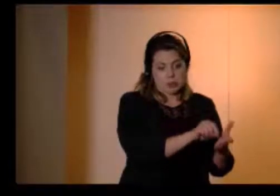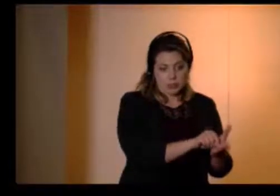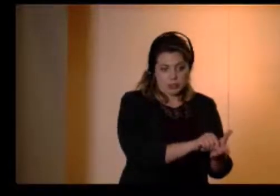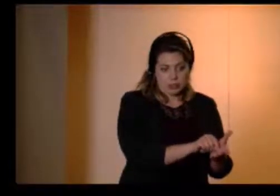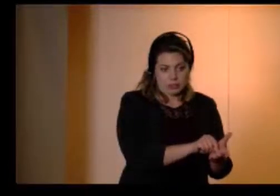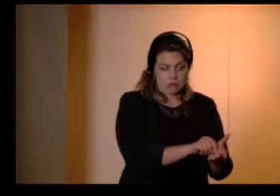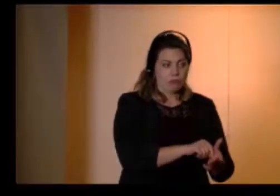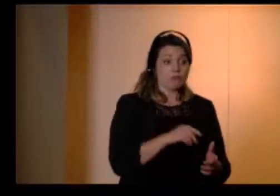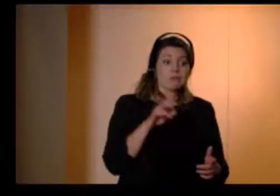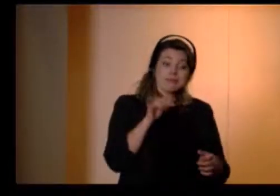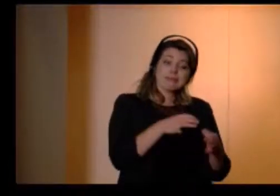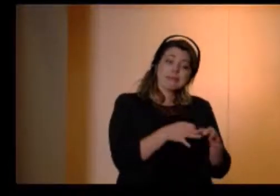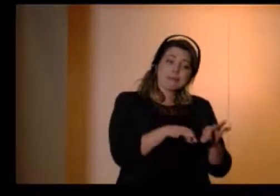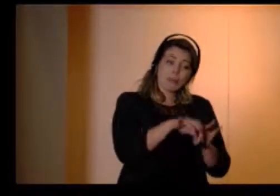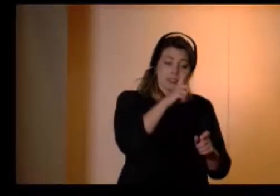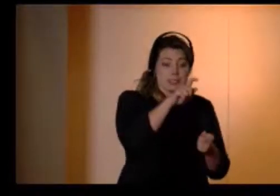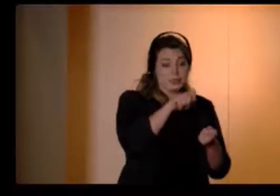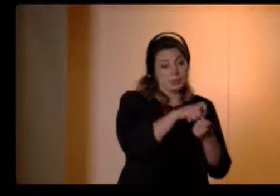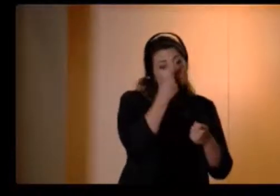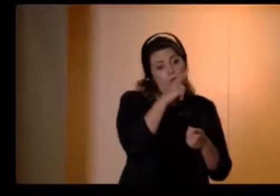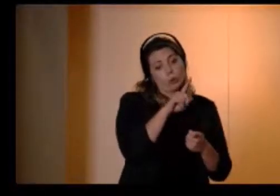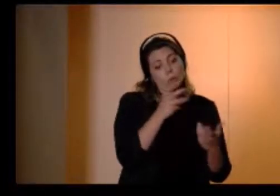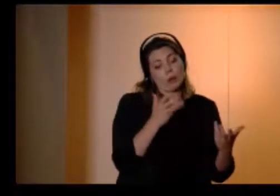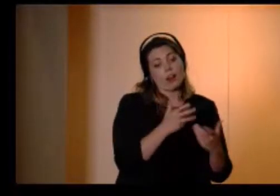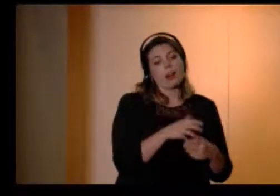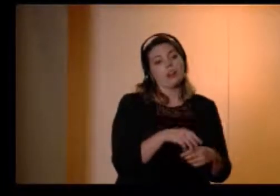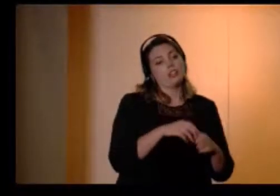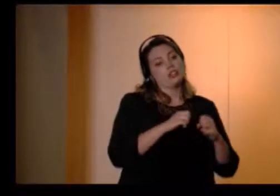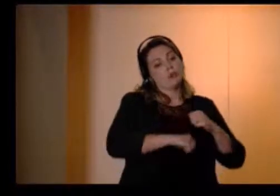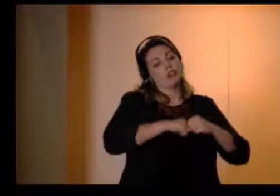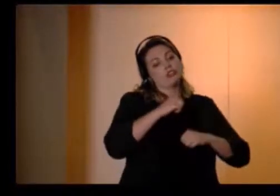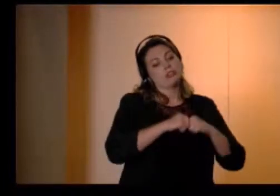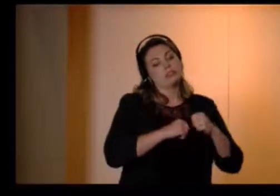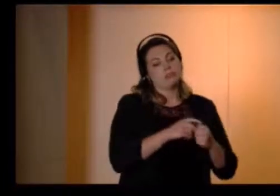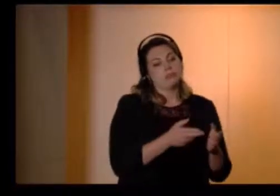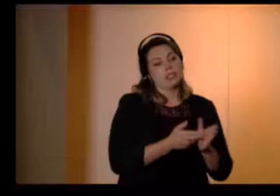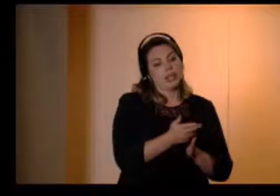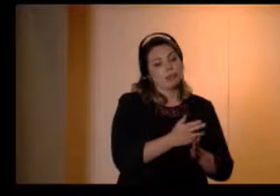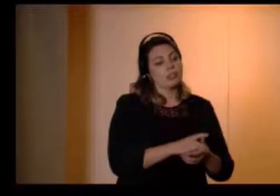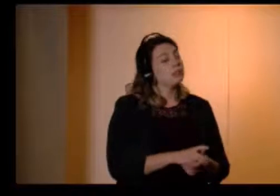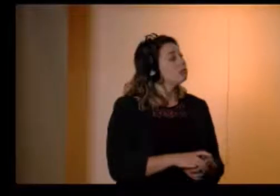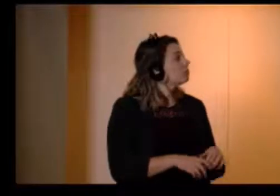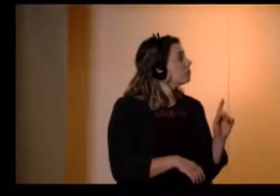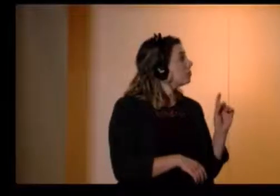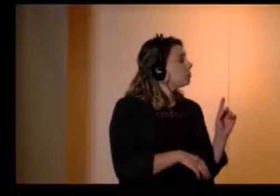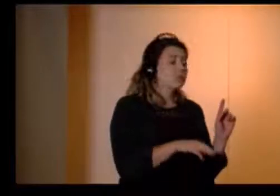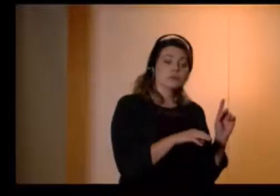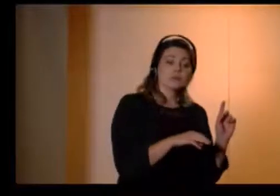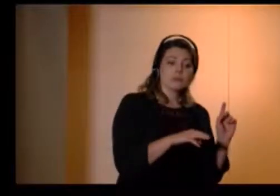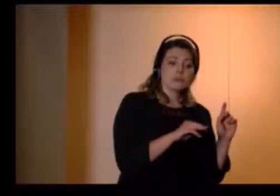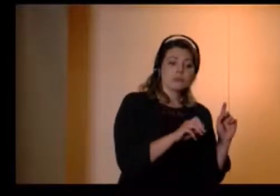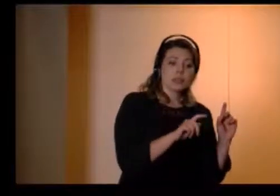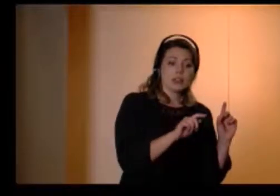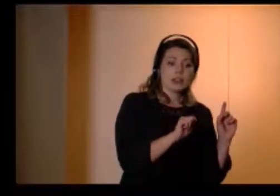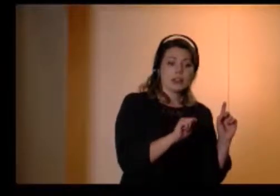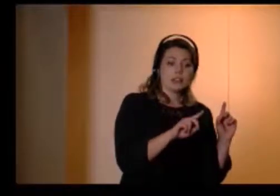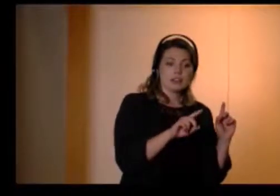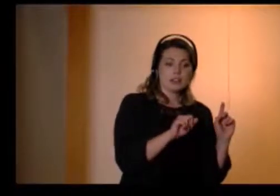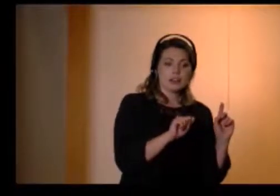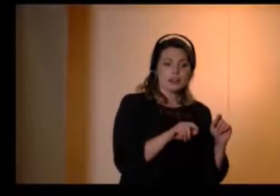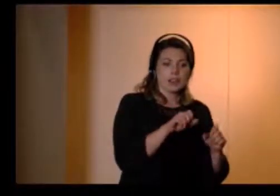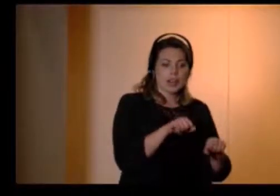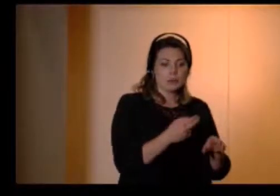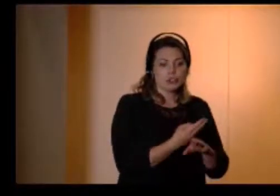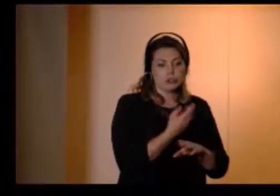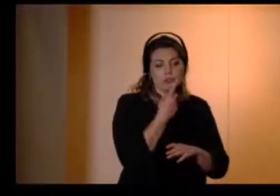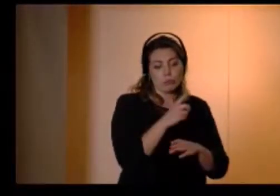for in particular structural integrity. The metadata can also be parsed to make these shareable and